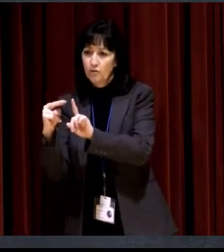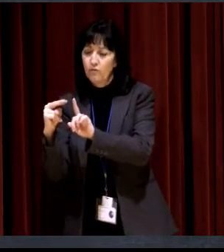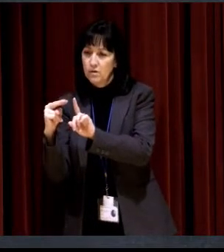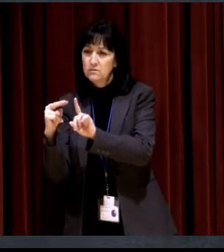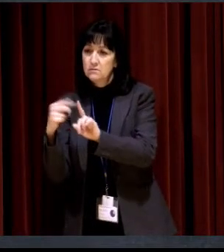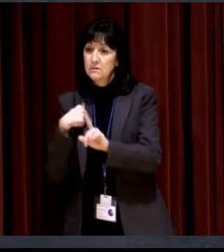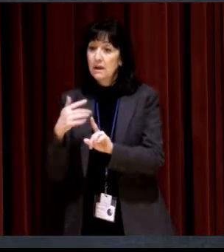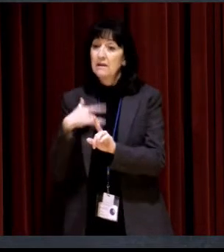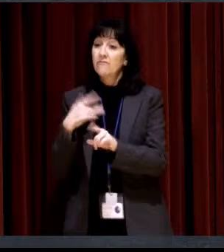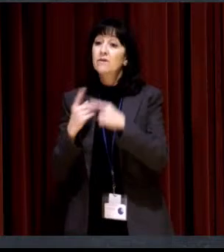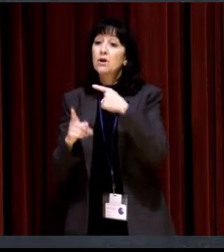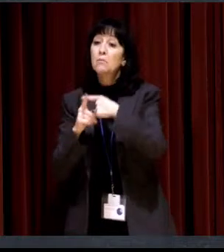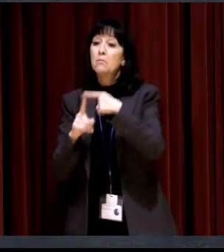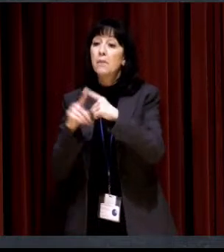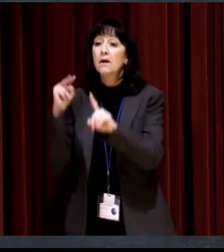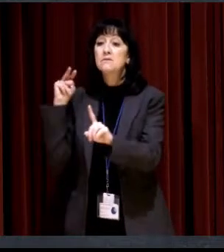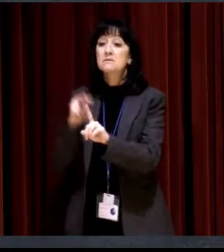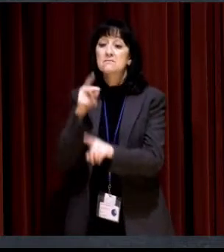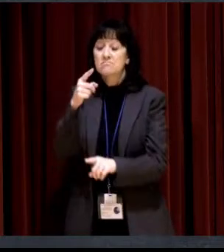like across the board.